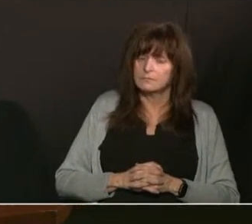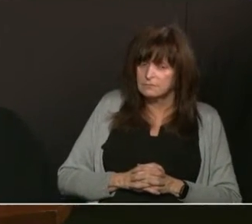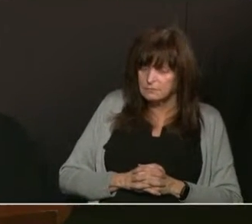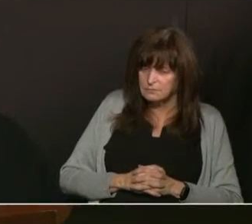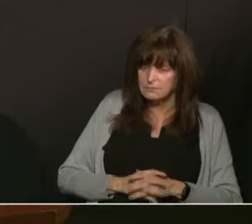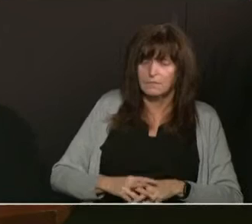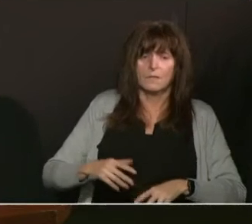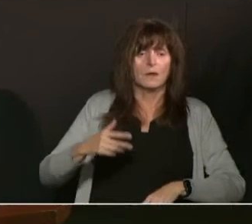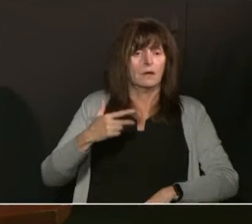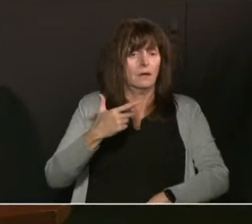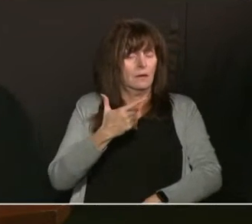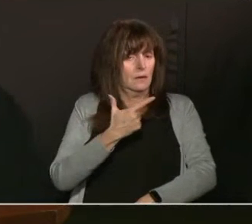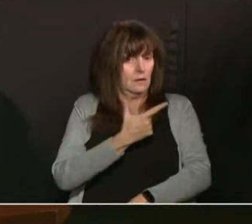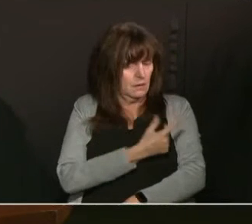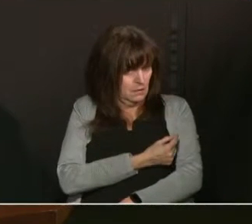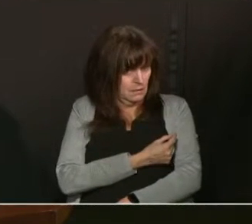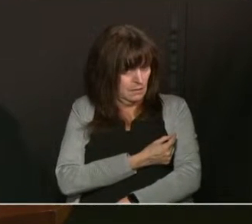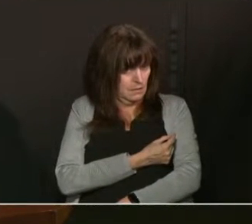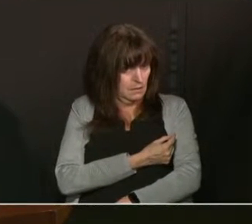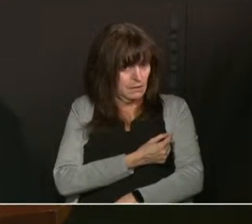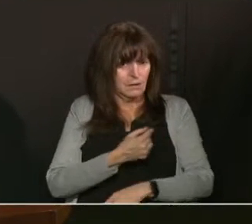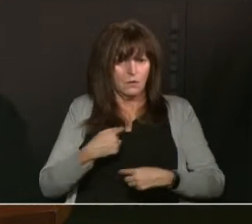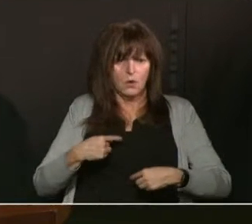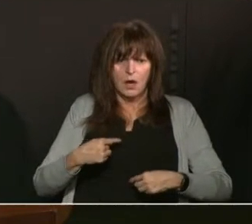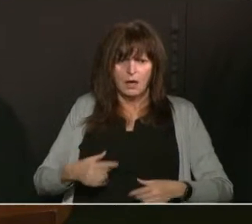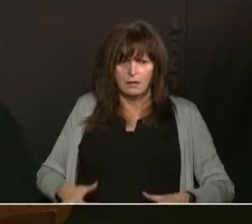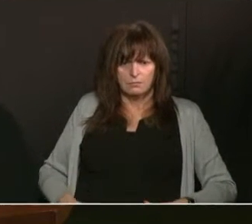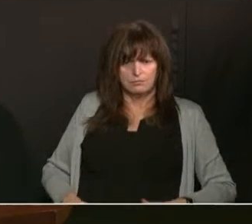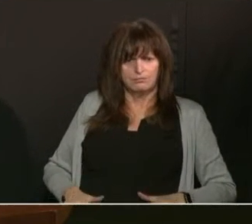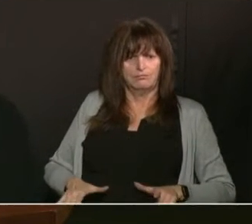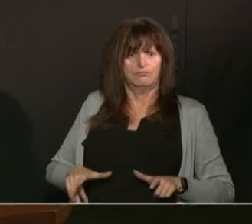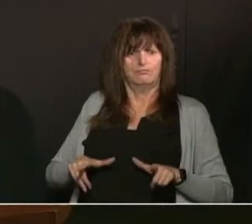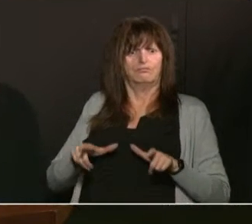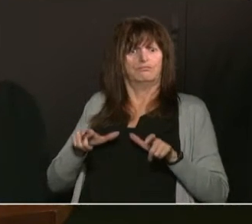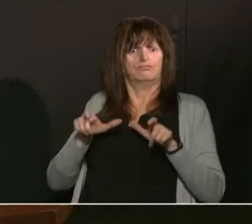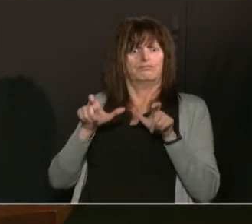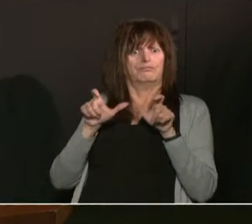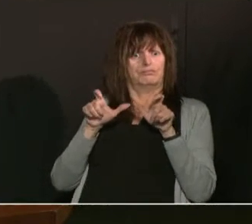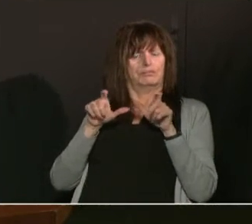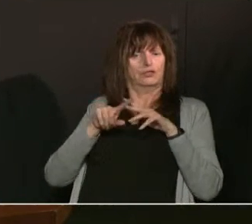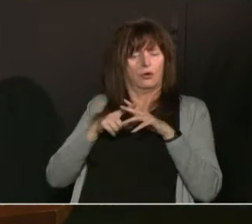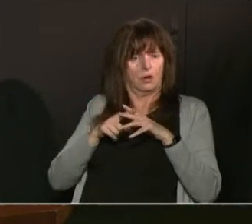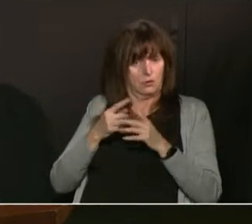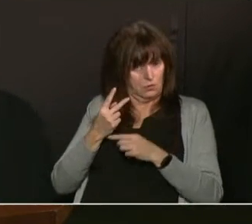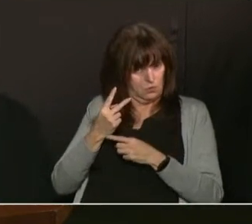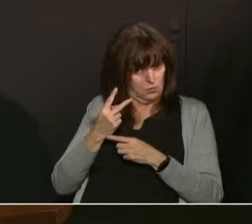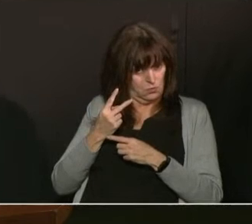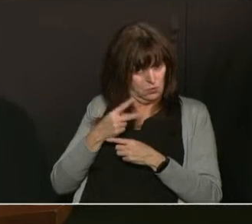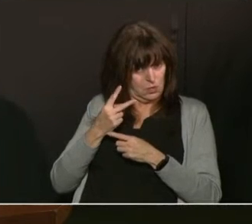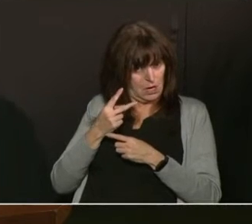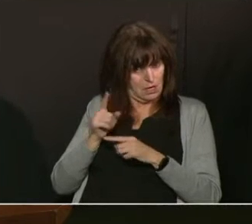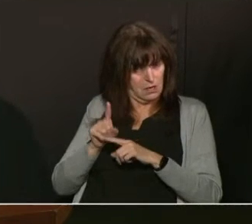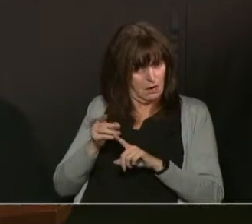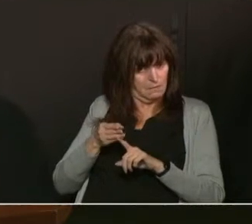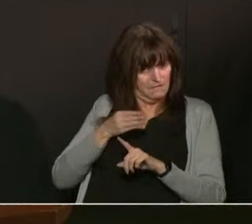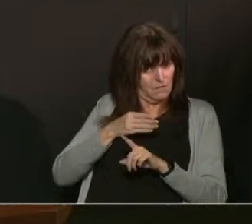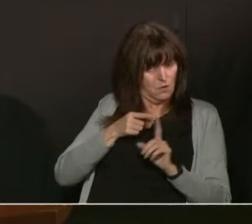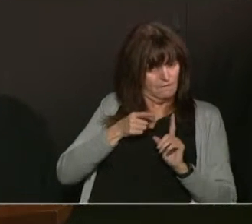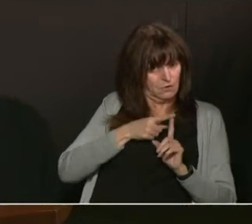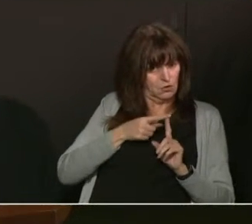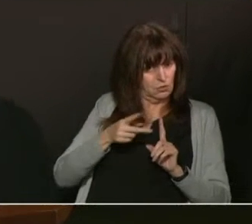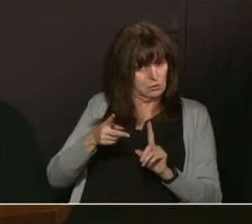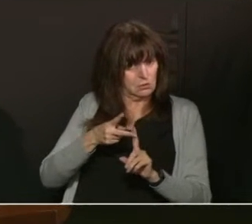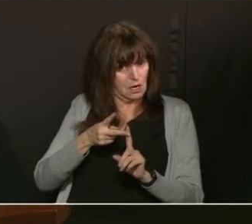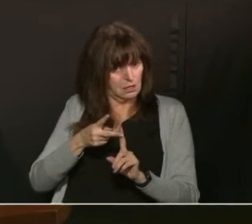booster. Like, is it best to wait the 14 days like people did with the 2-dose series, or does the immunity start right away? I guess I'm